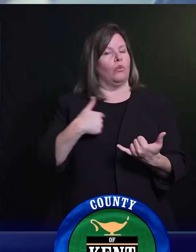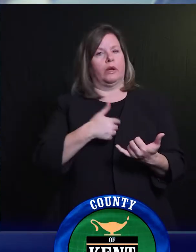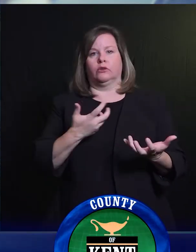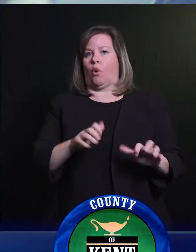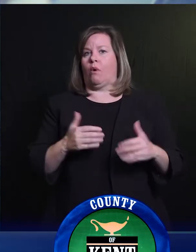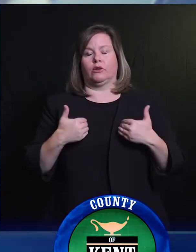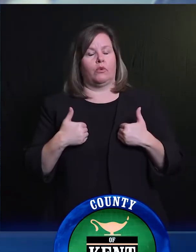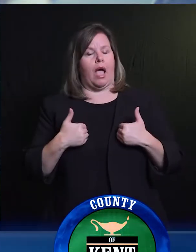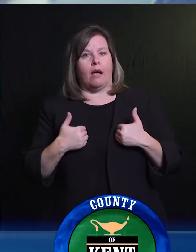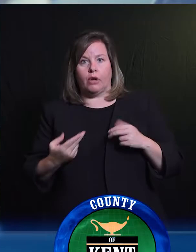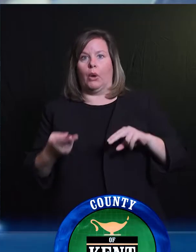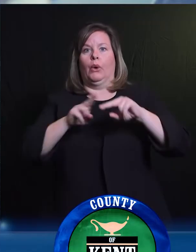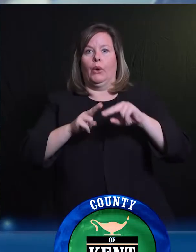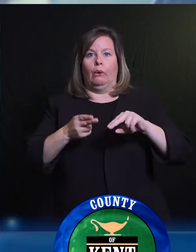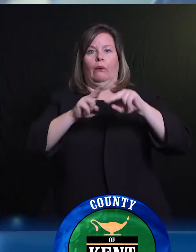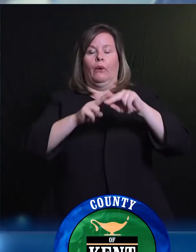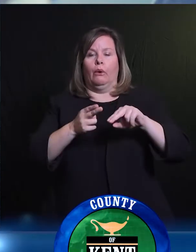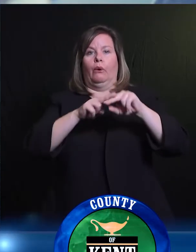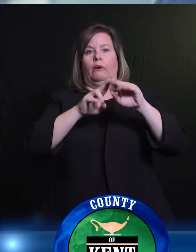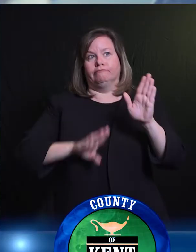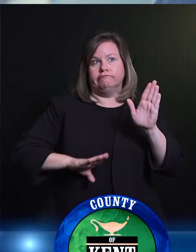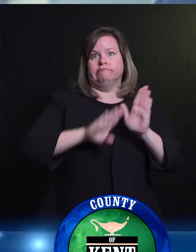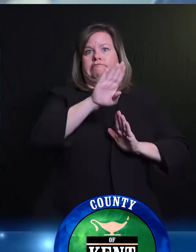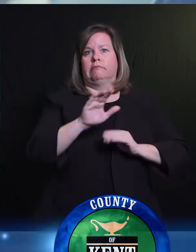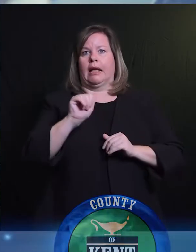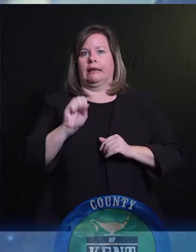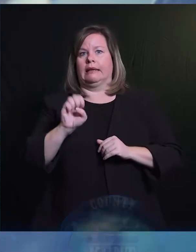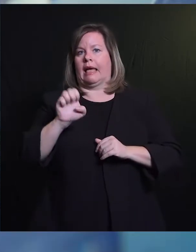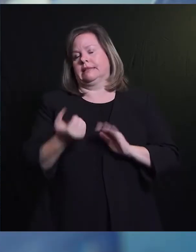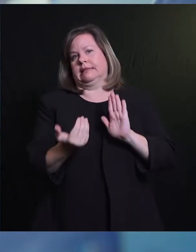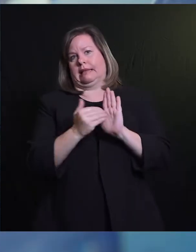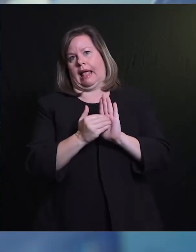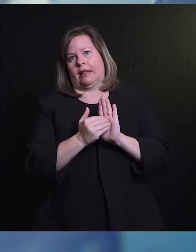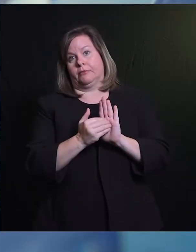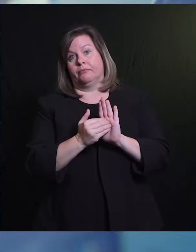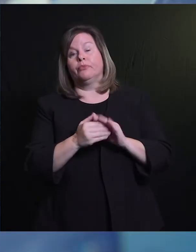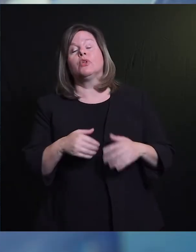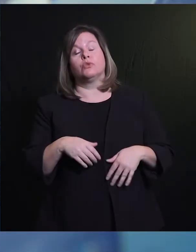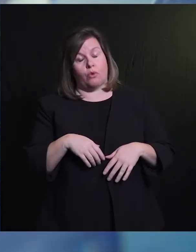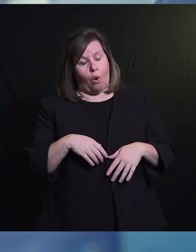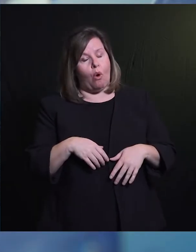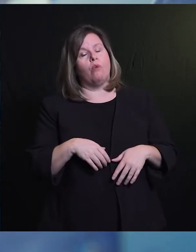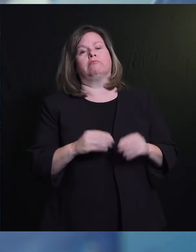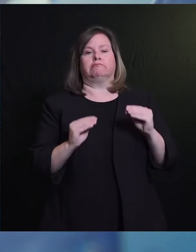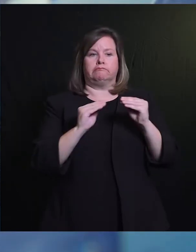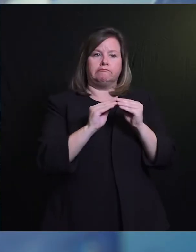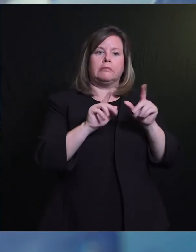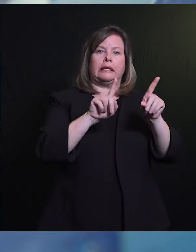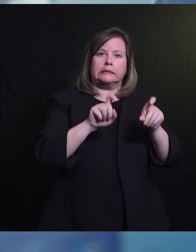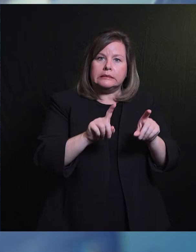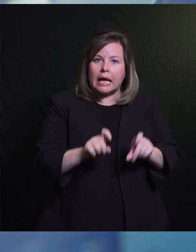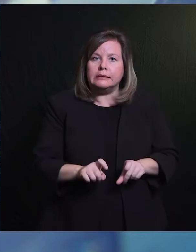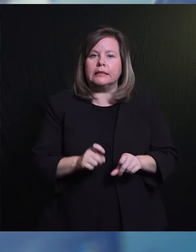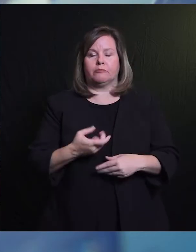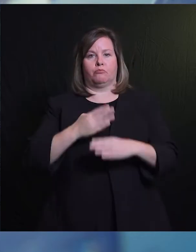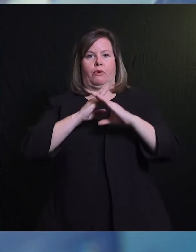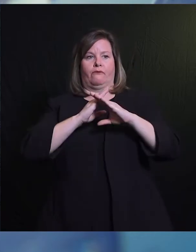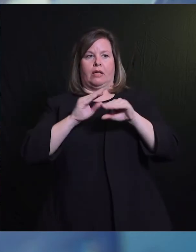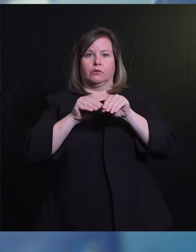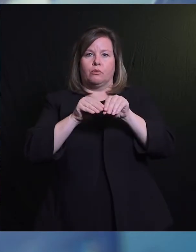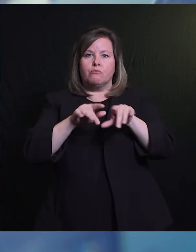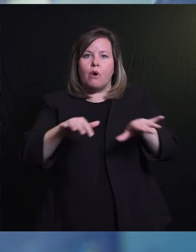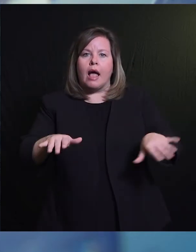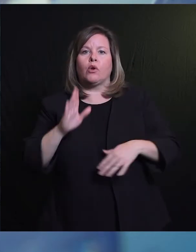resurgence in cases that pushes us back over that line. So expanding testing, doing what we can to prevent the spread is going to help keep